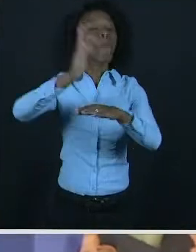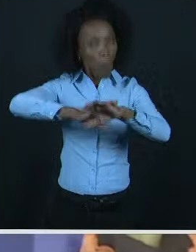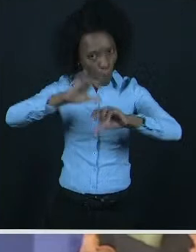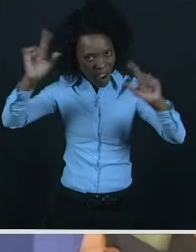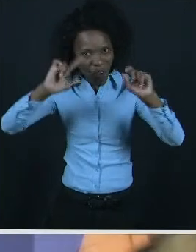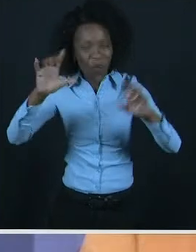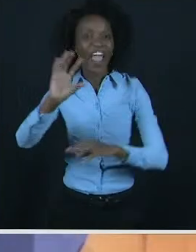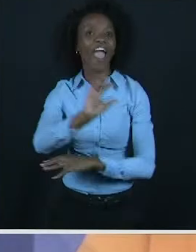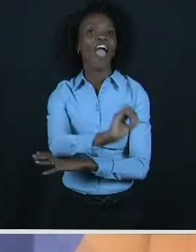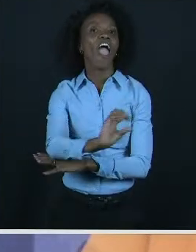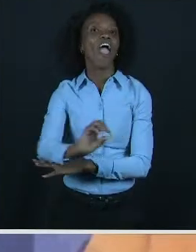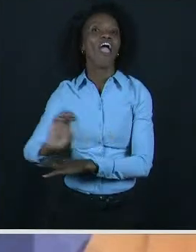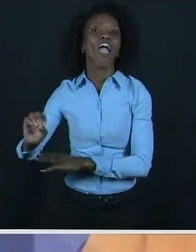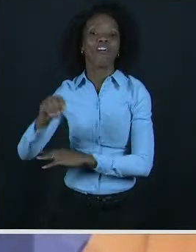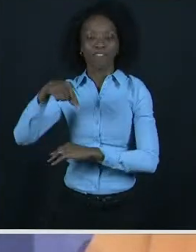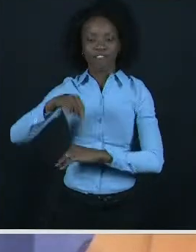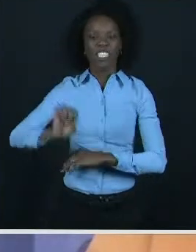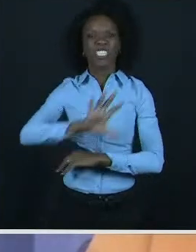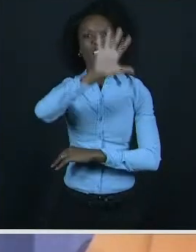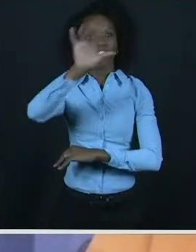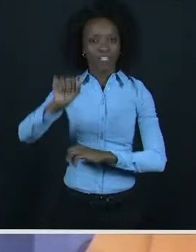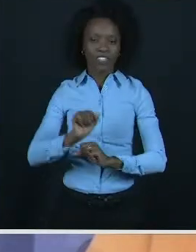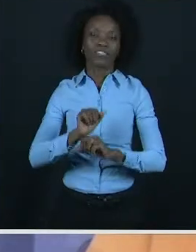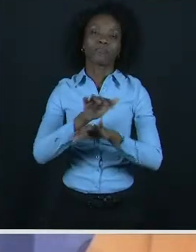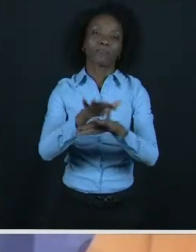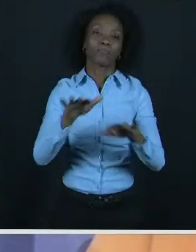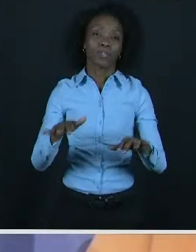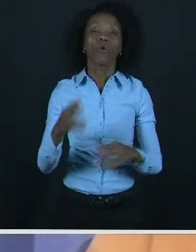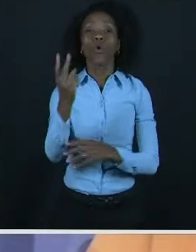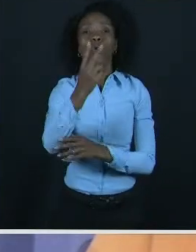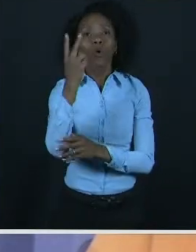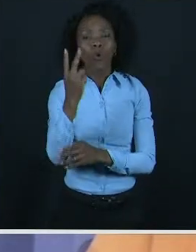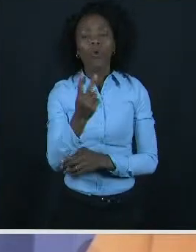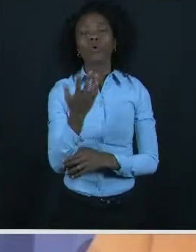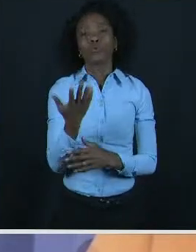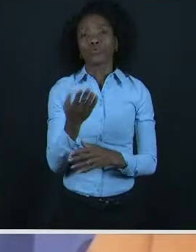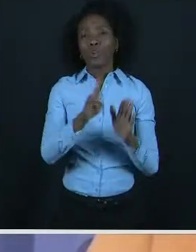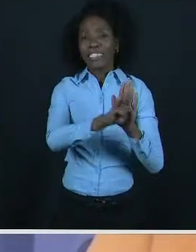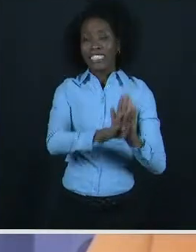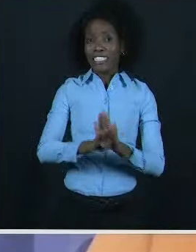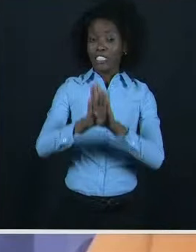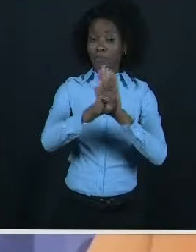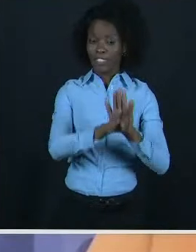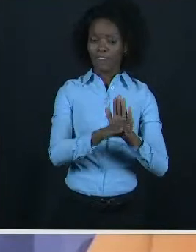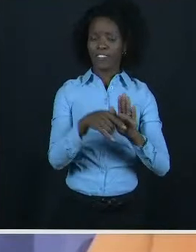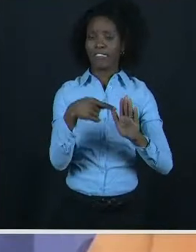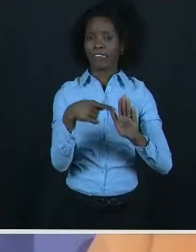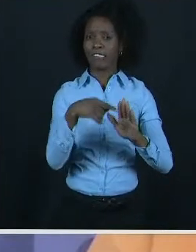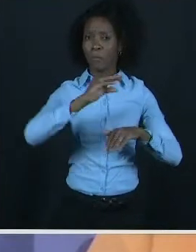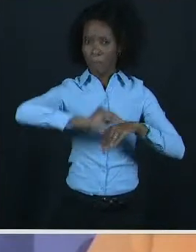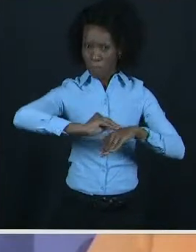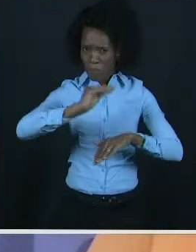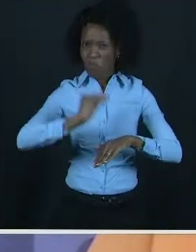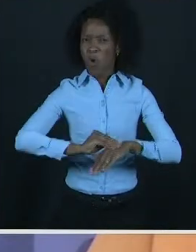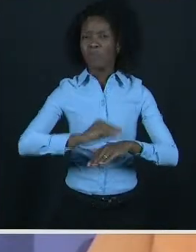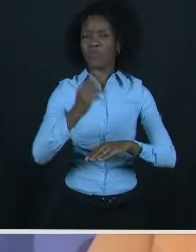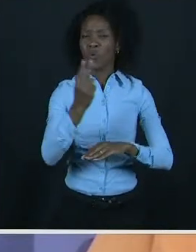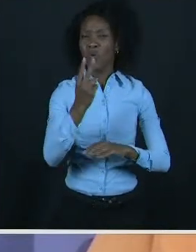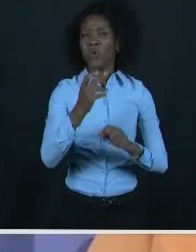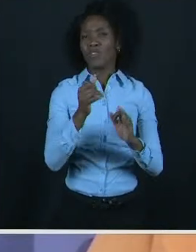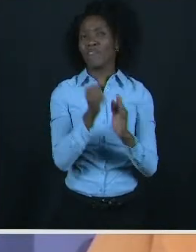consciousness in our nation and making the issue of gender-based violence and